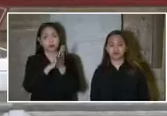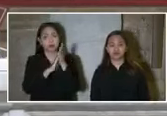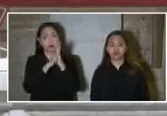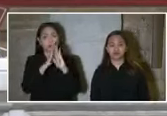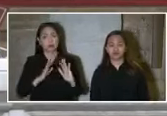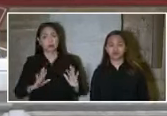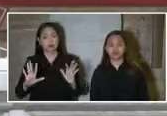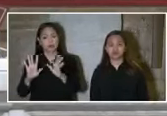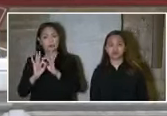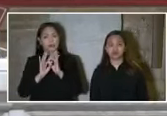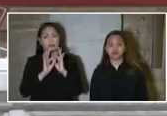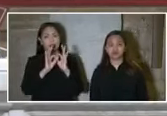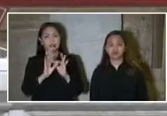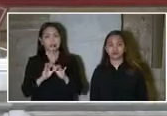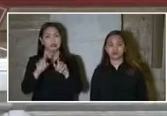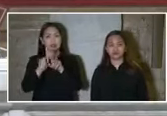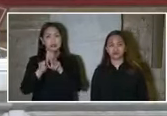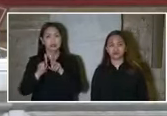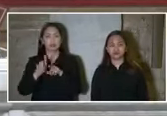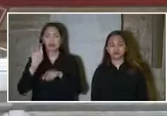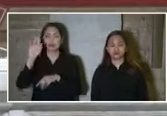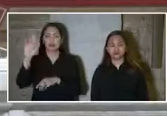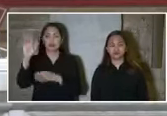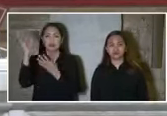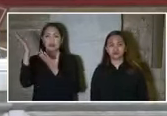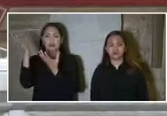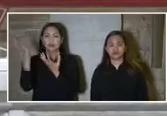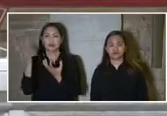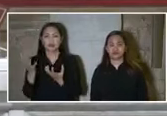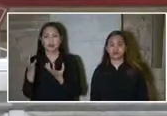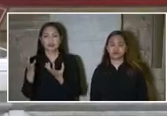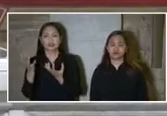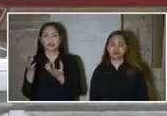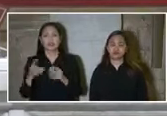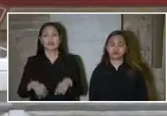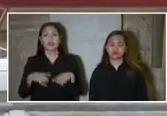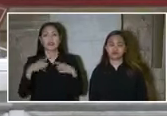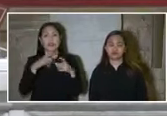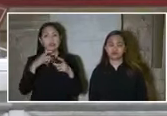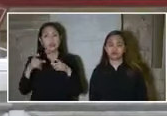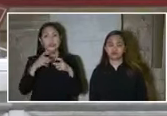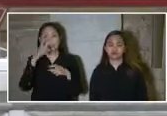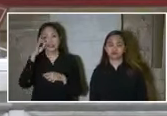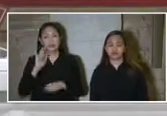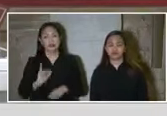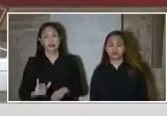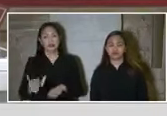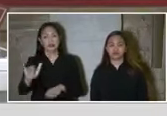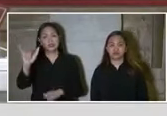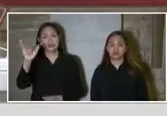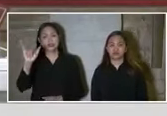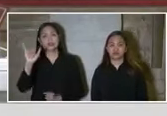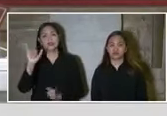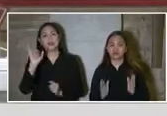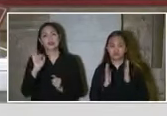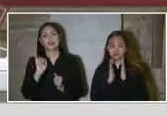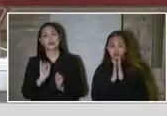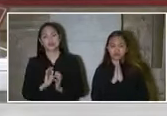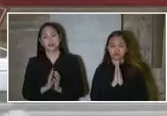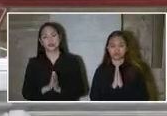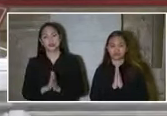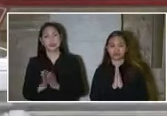peace and unity in accordance with your will, who live and reign forever and ever.